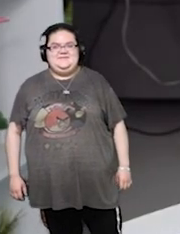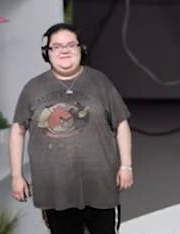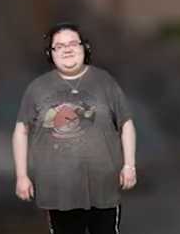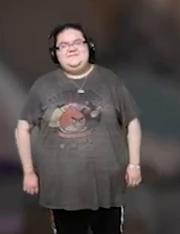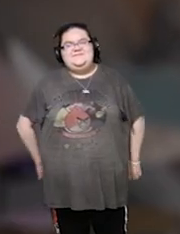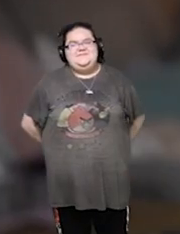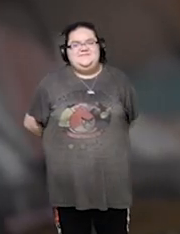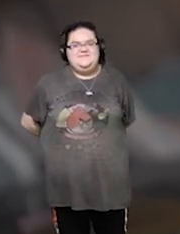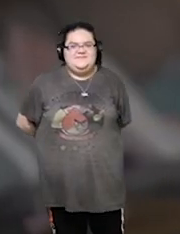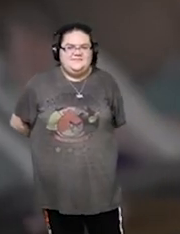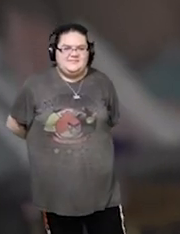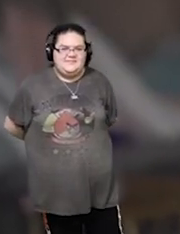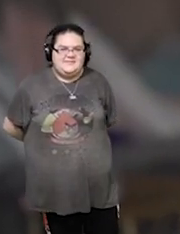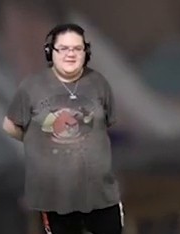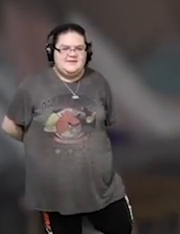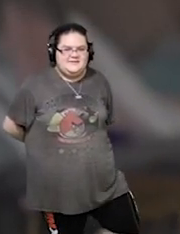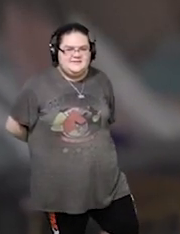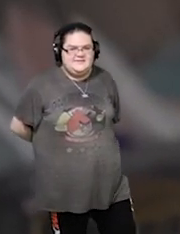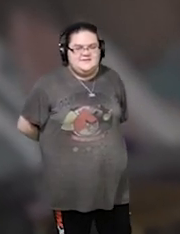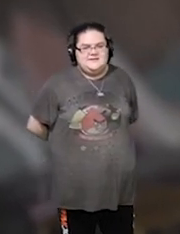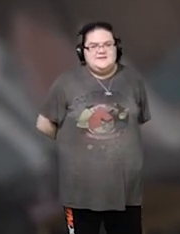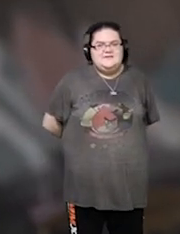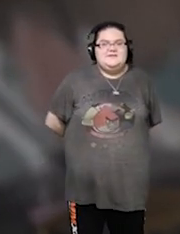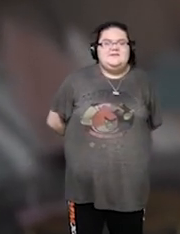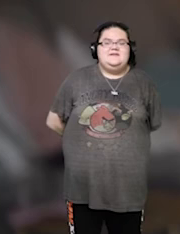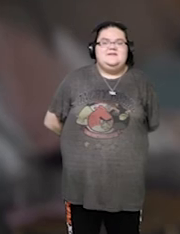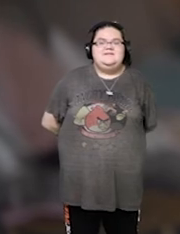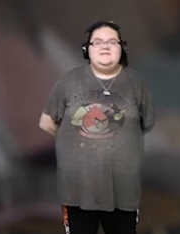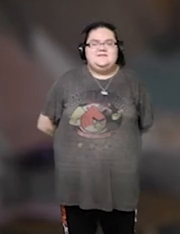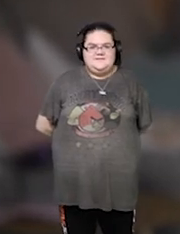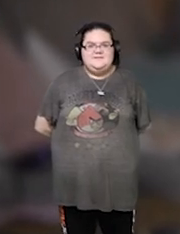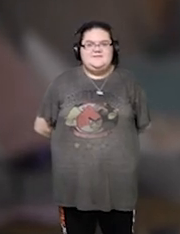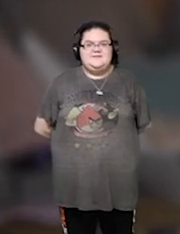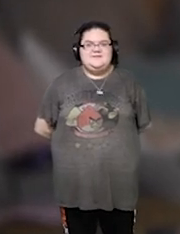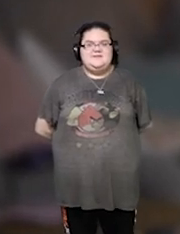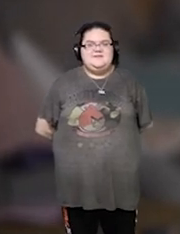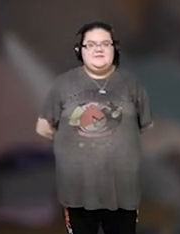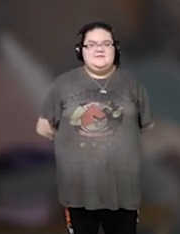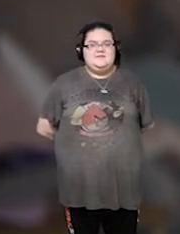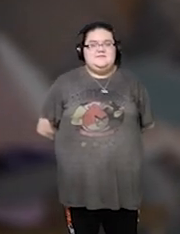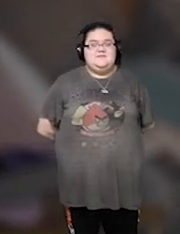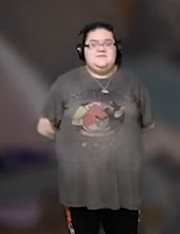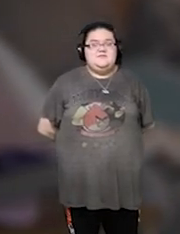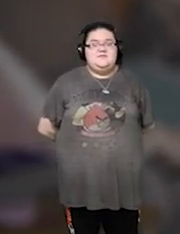ass. Okay, so if your Aldi clear honey was 85p and a Manuka honey was